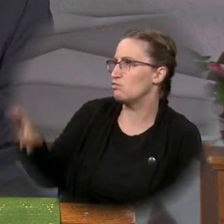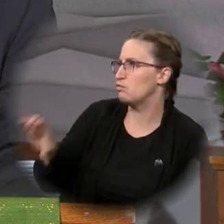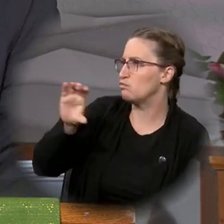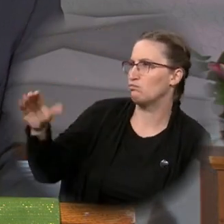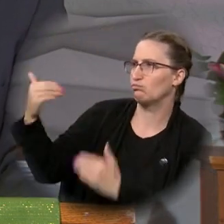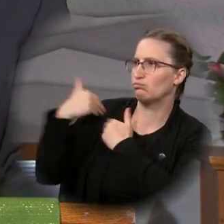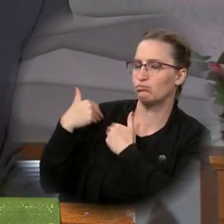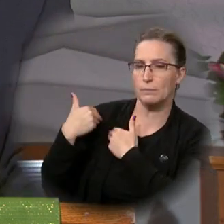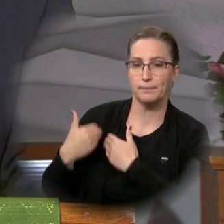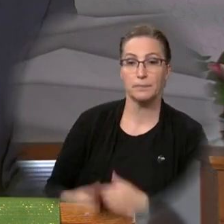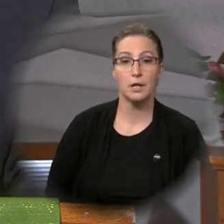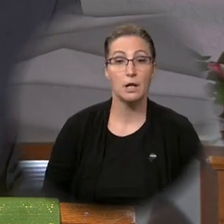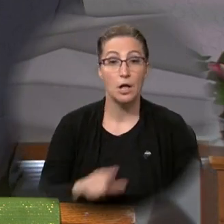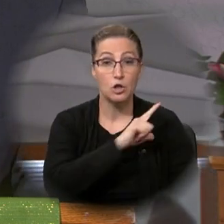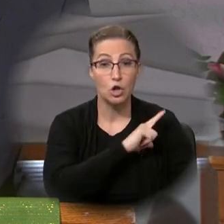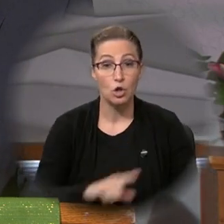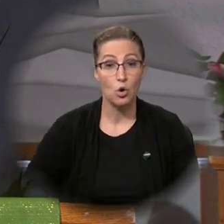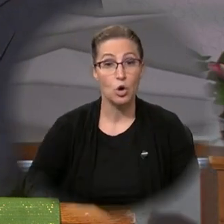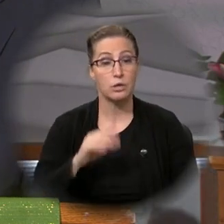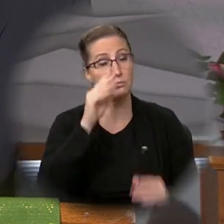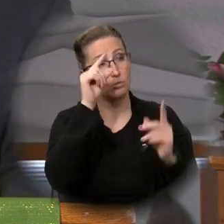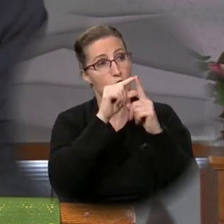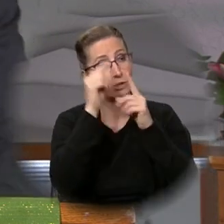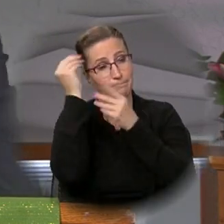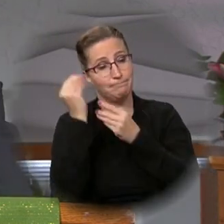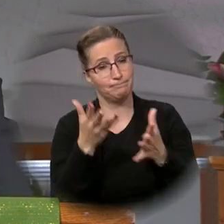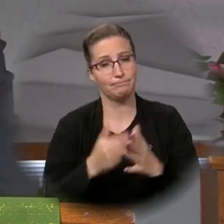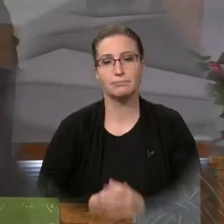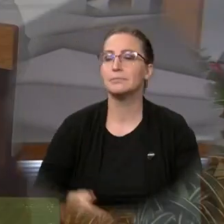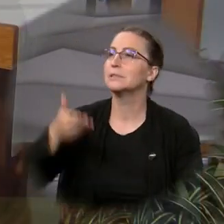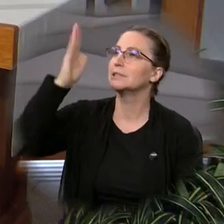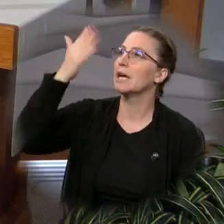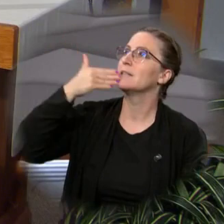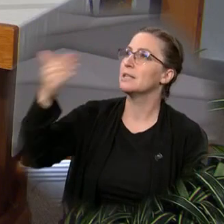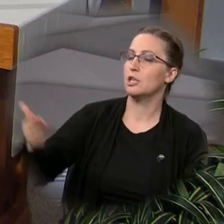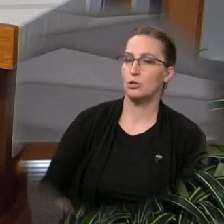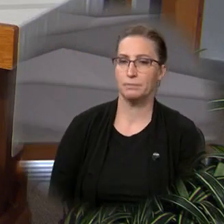The word of the Lord. Thanks be to God.